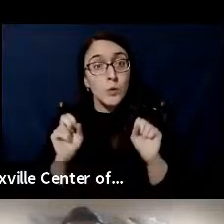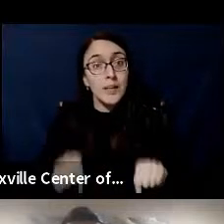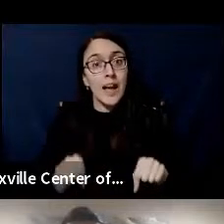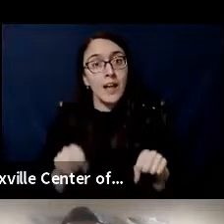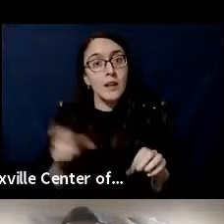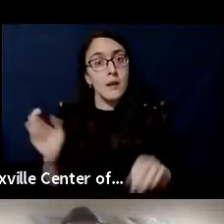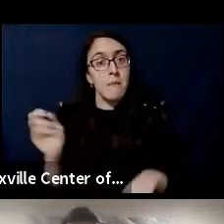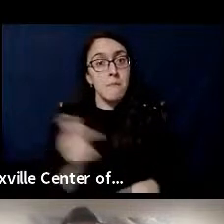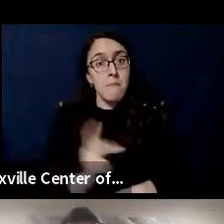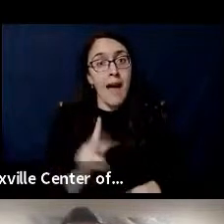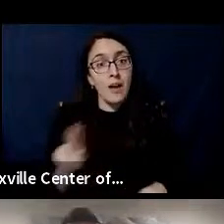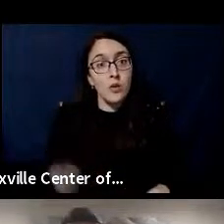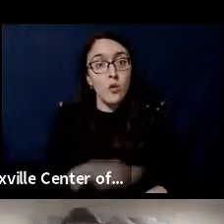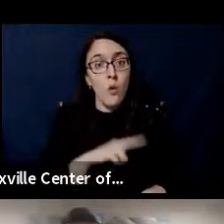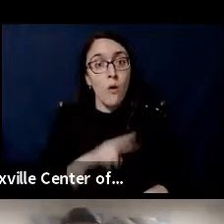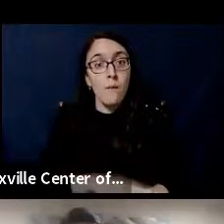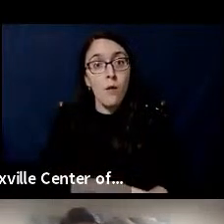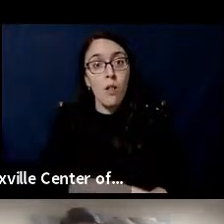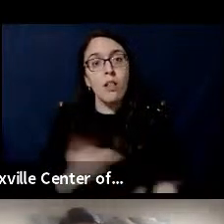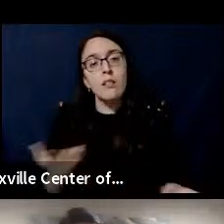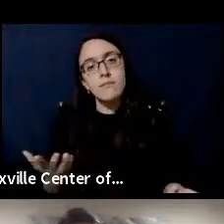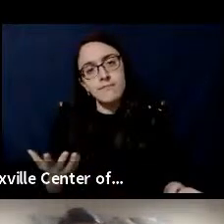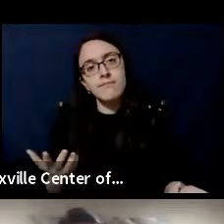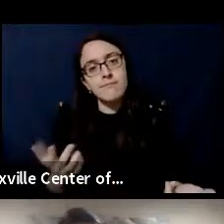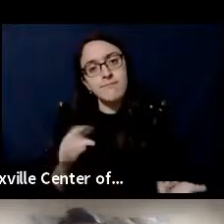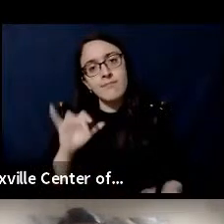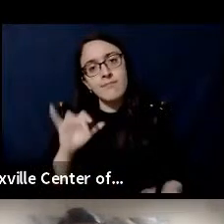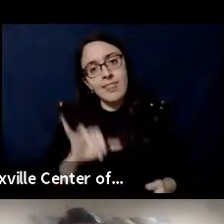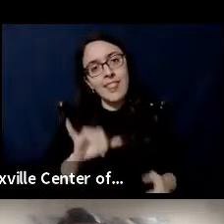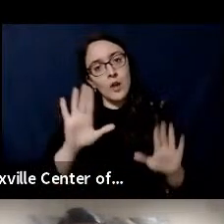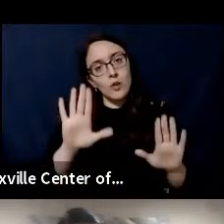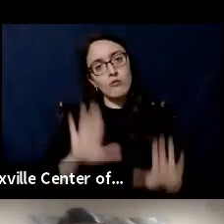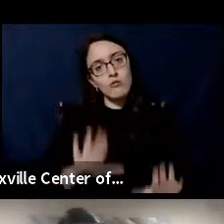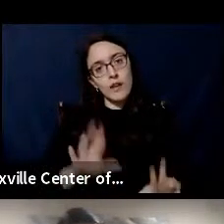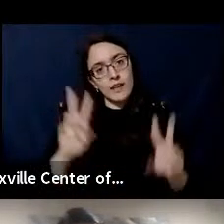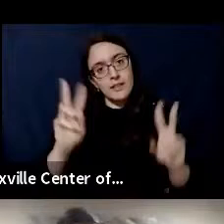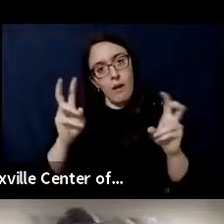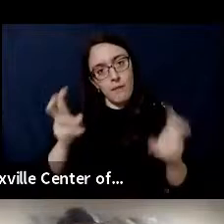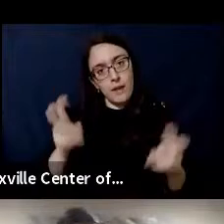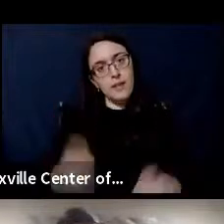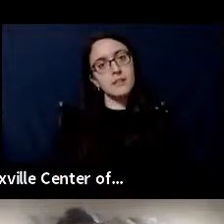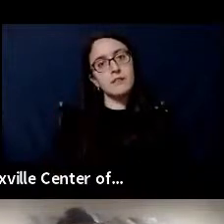That's the question everybody's asking. That'd be a great topic, James.